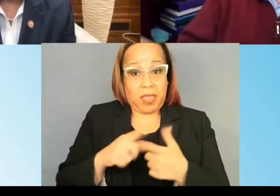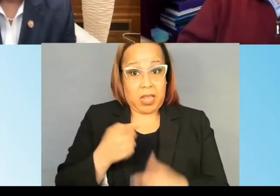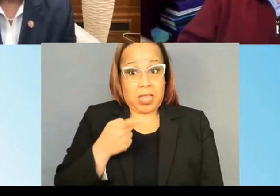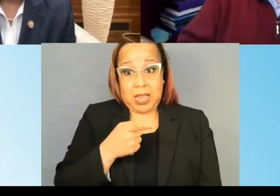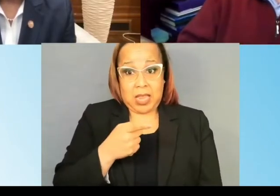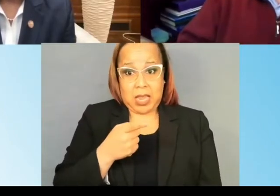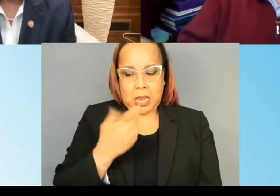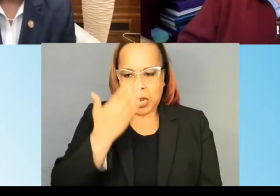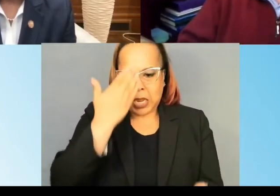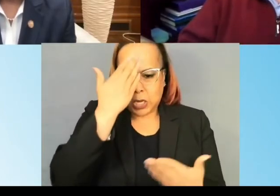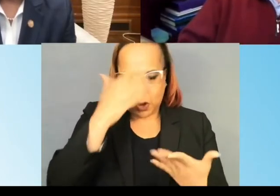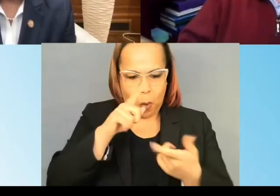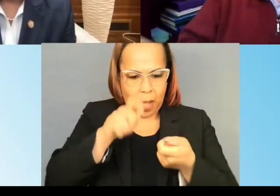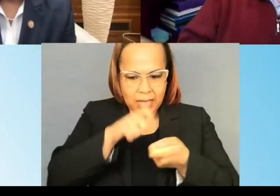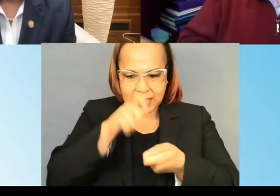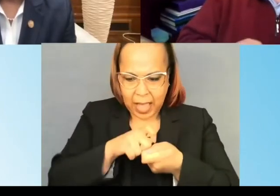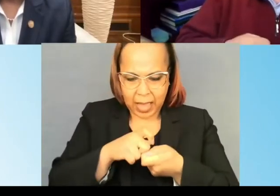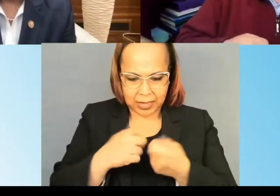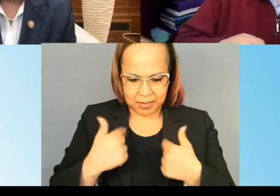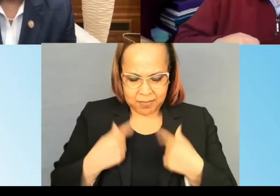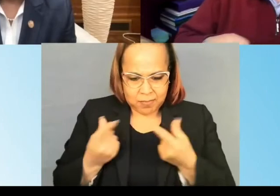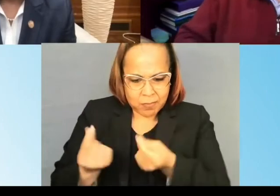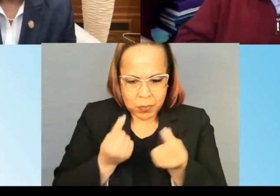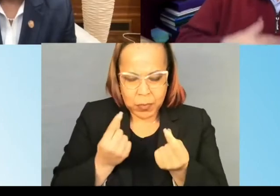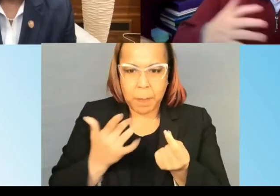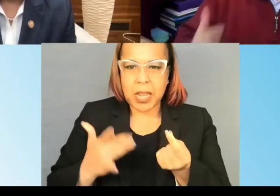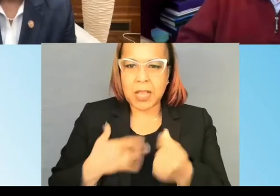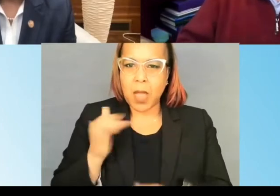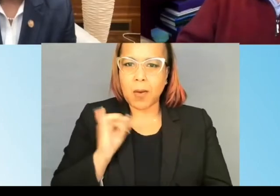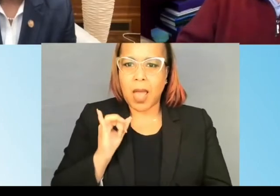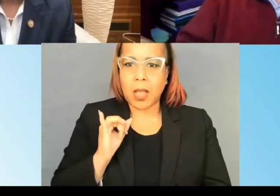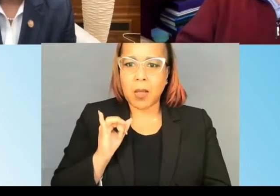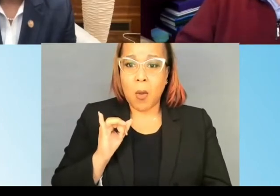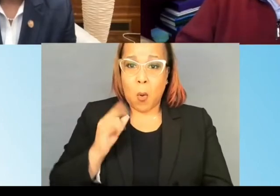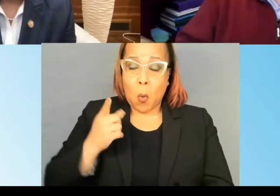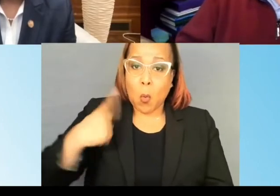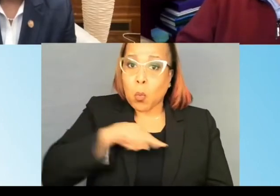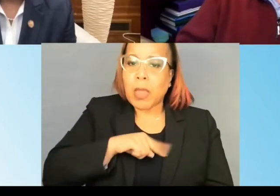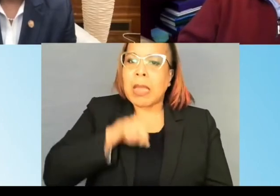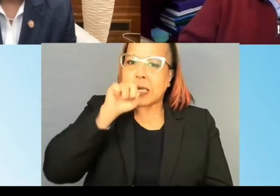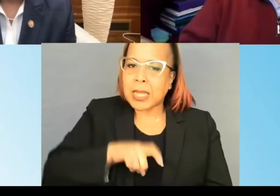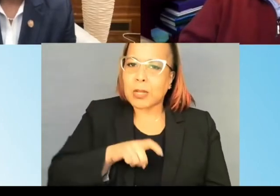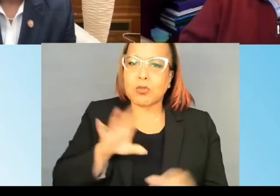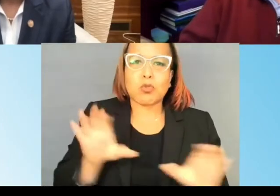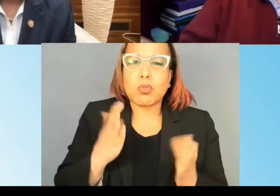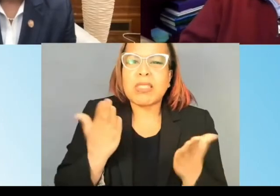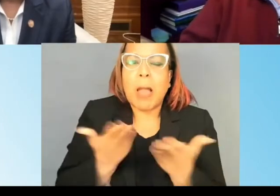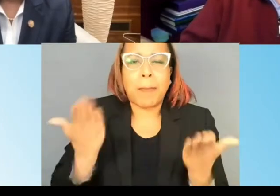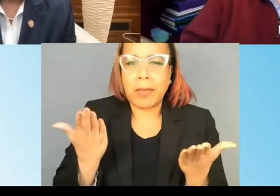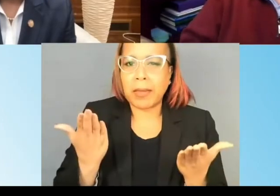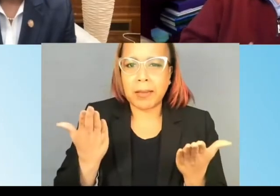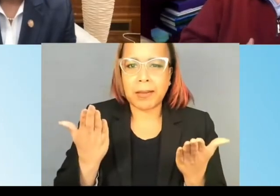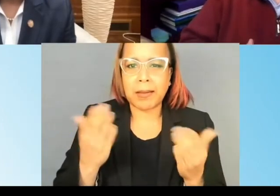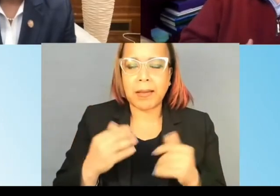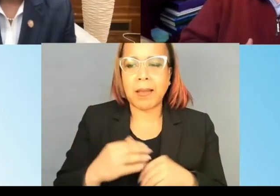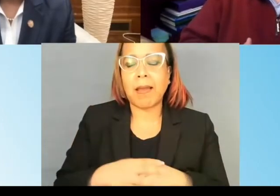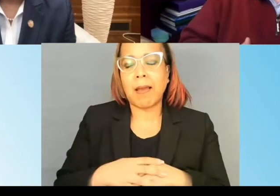know exactly what he needed to do, but he felt like we needed to do something. Mm-hmm.